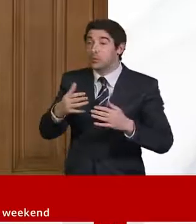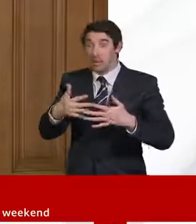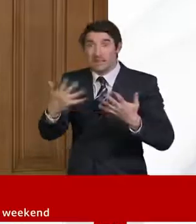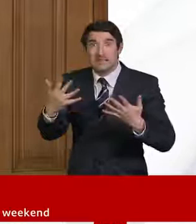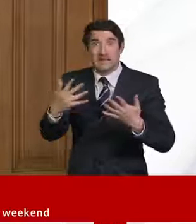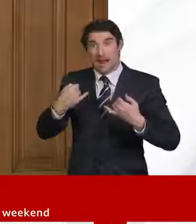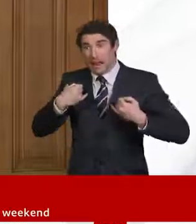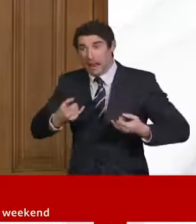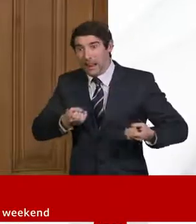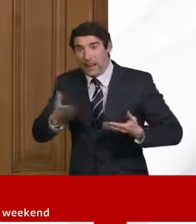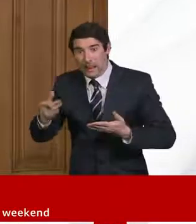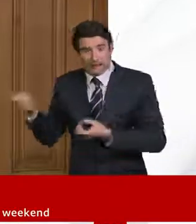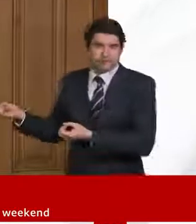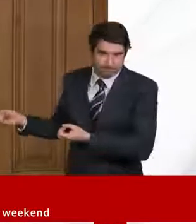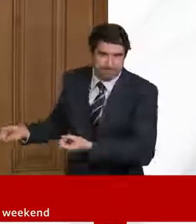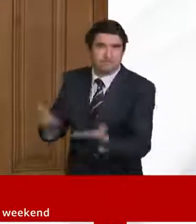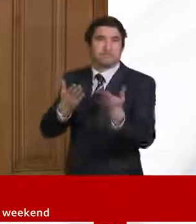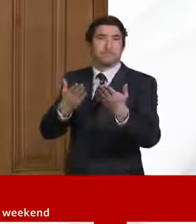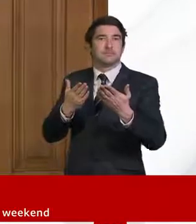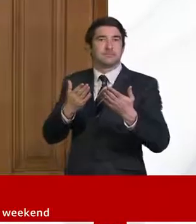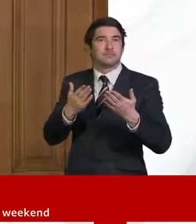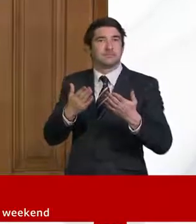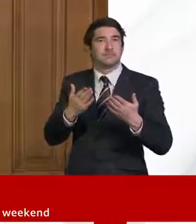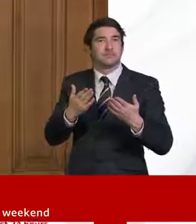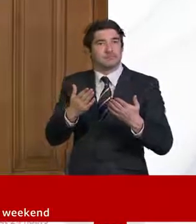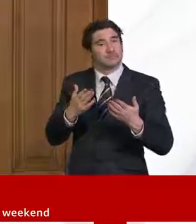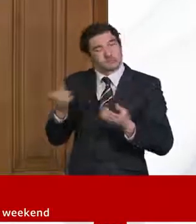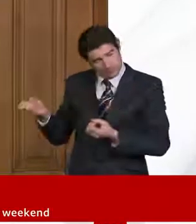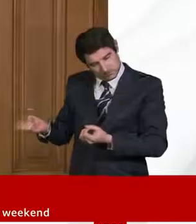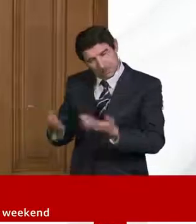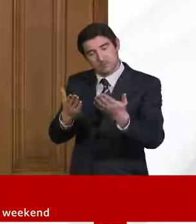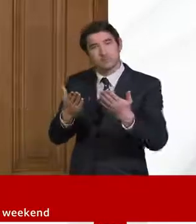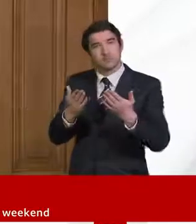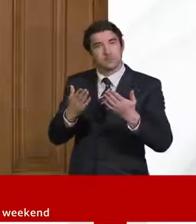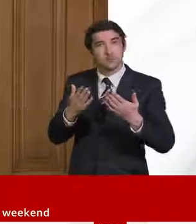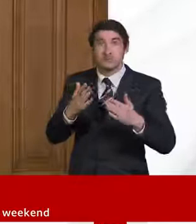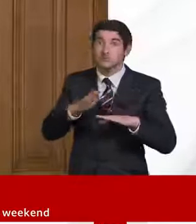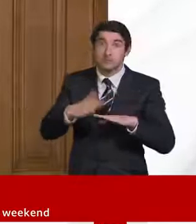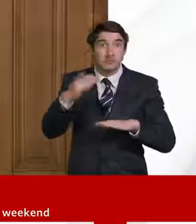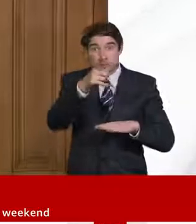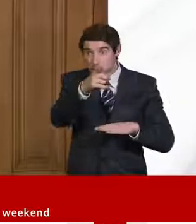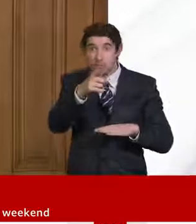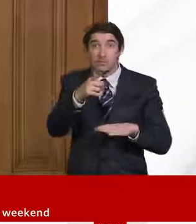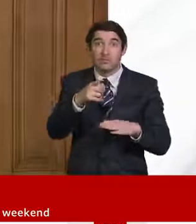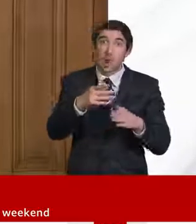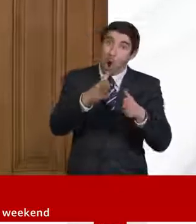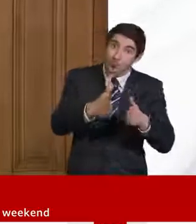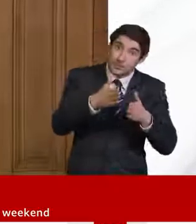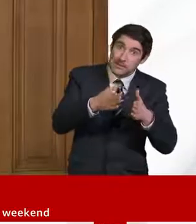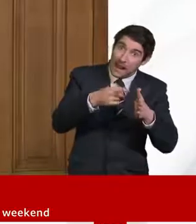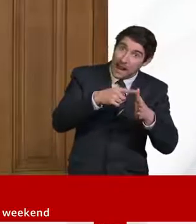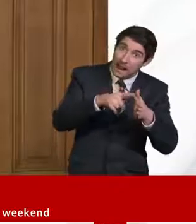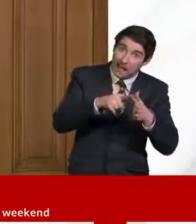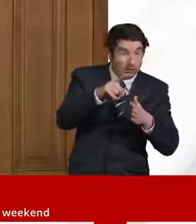you are a consultant in an A&E department or a domiciliary care worker looking after a resident at